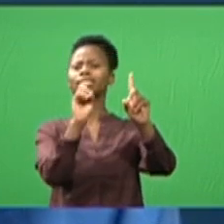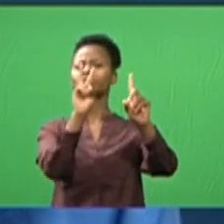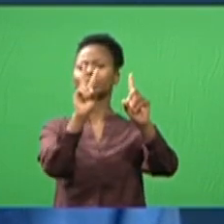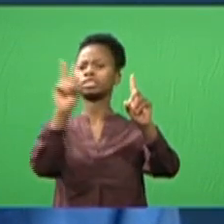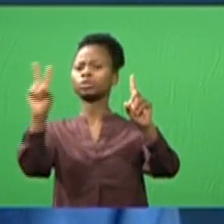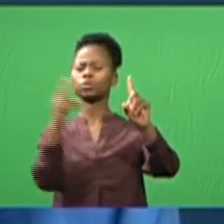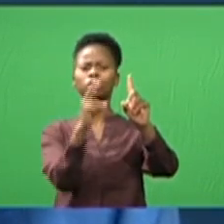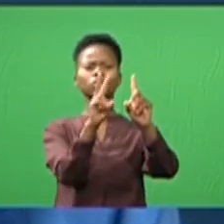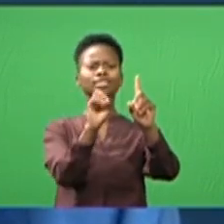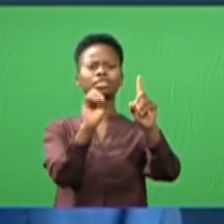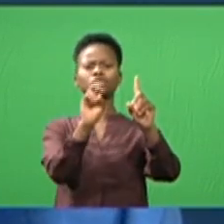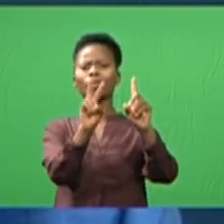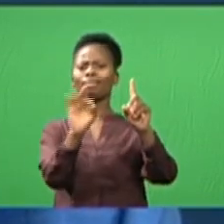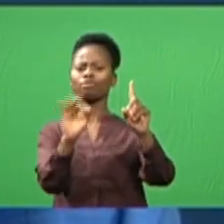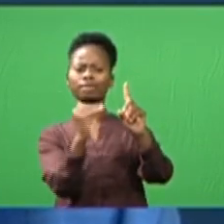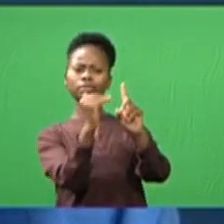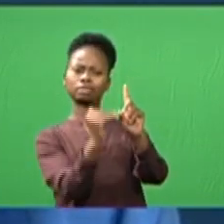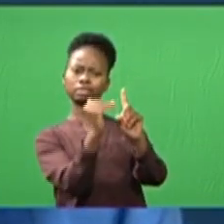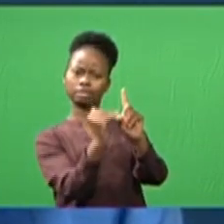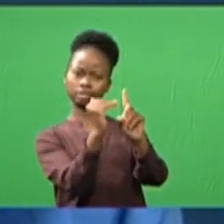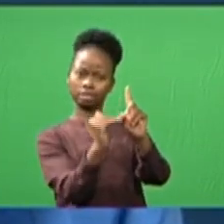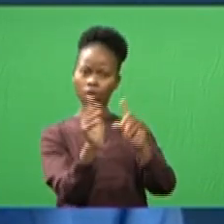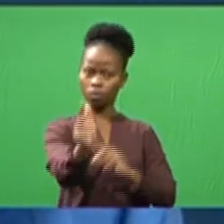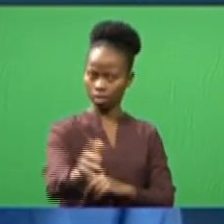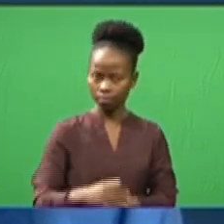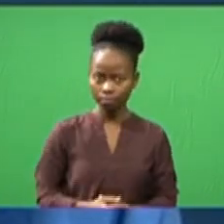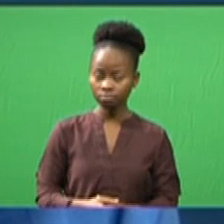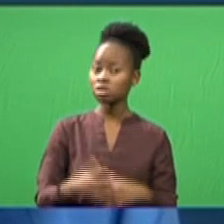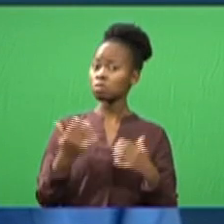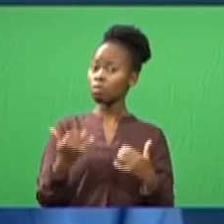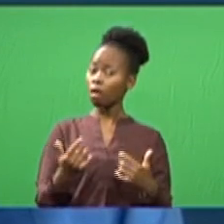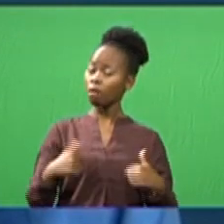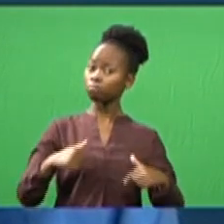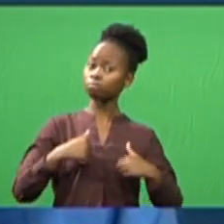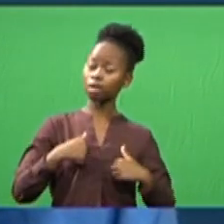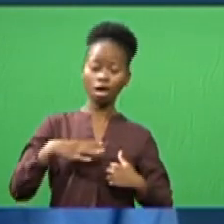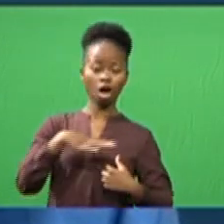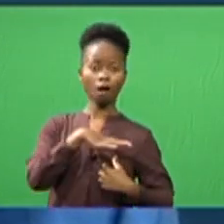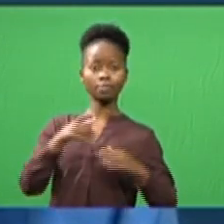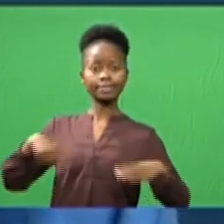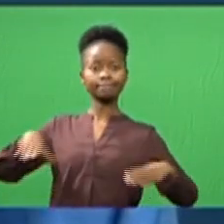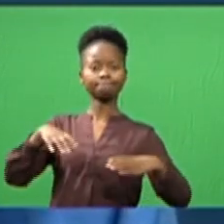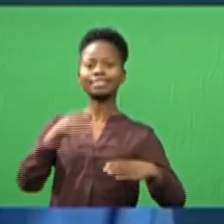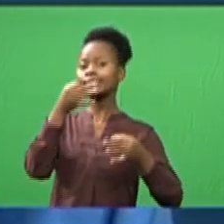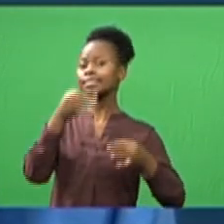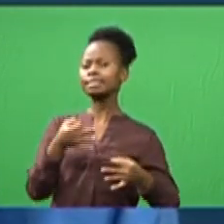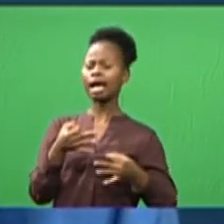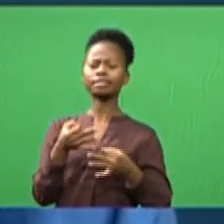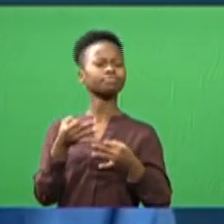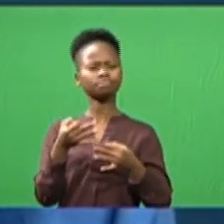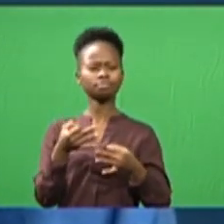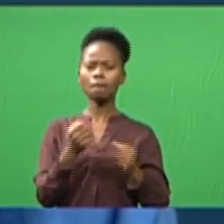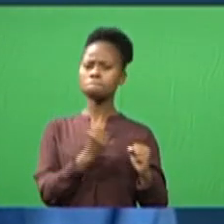and 2023. Against this backdrop, the MPC decided to keep rates unchanged